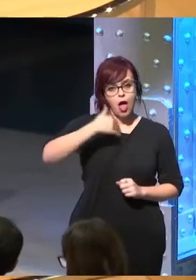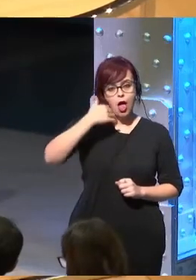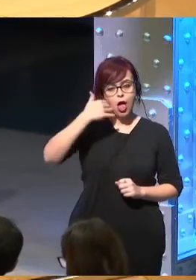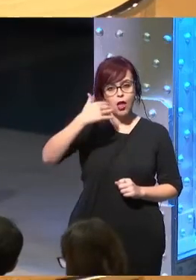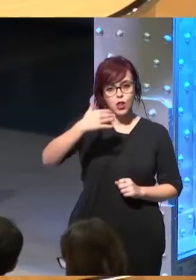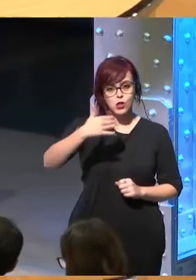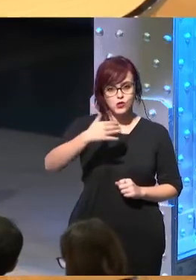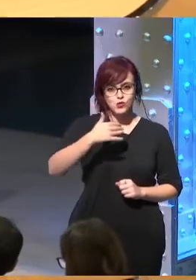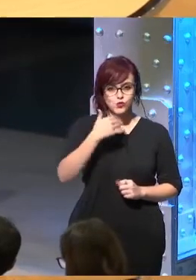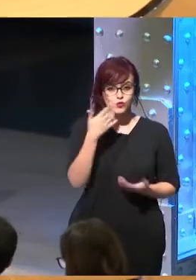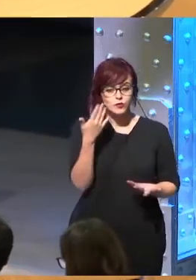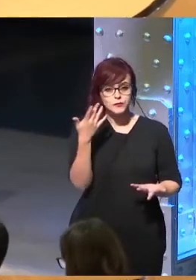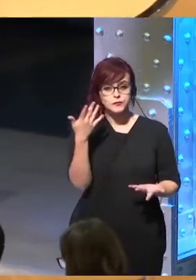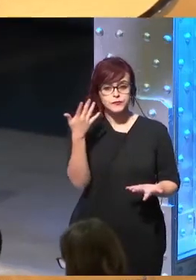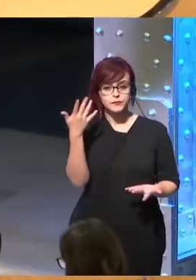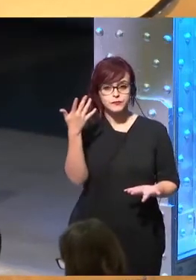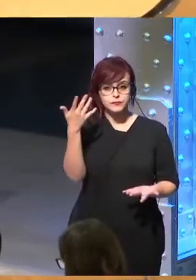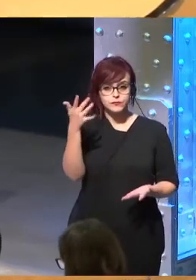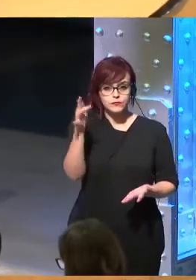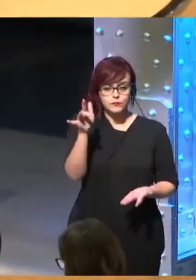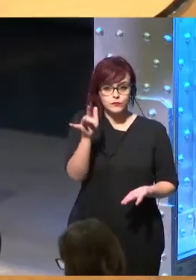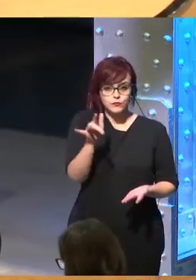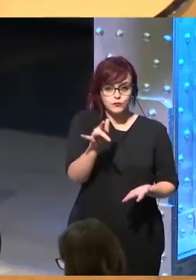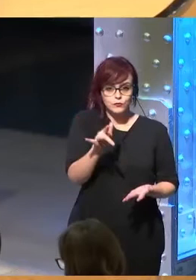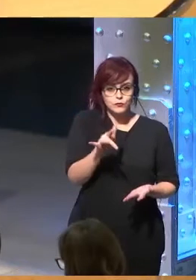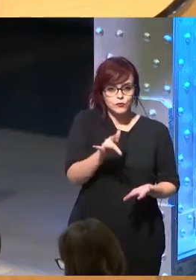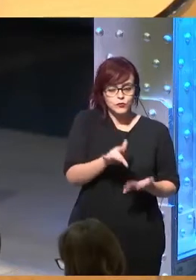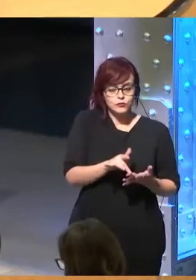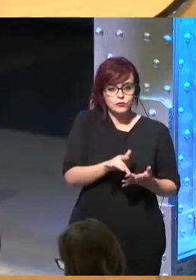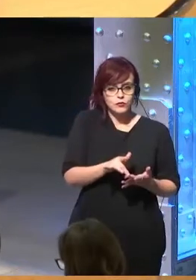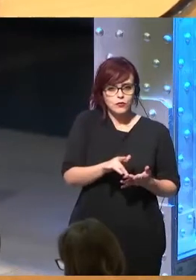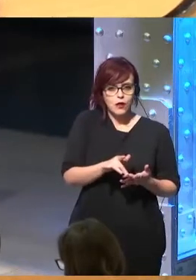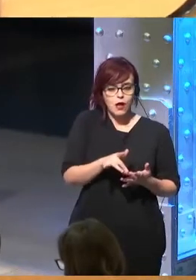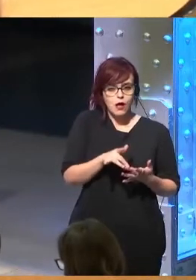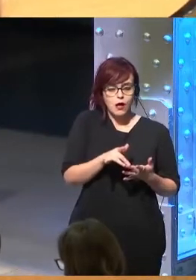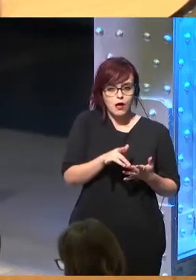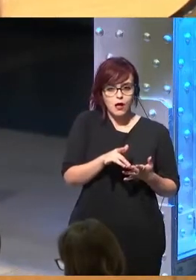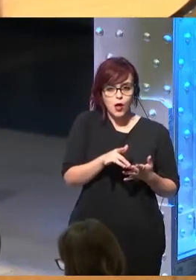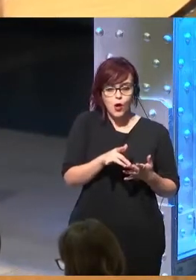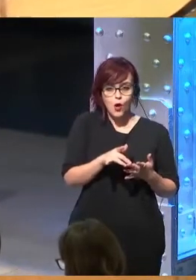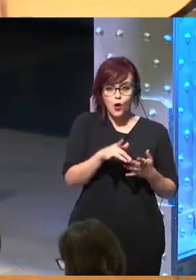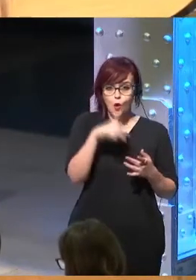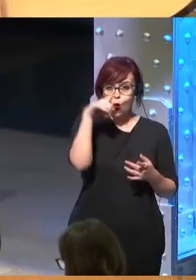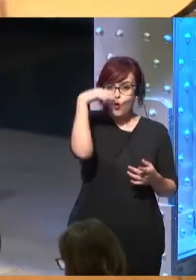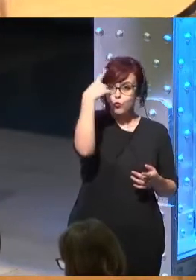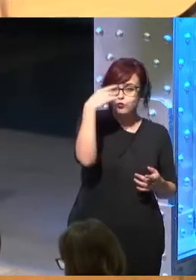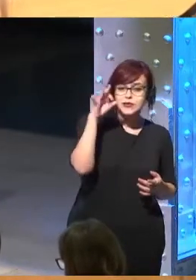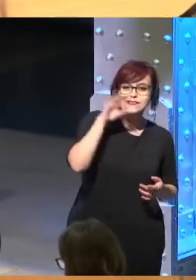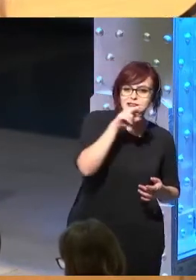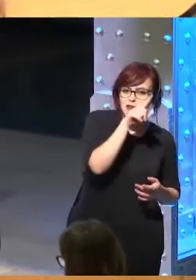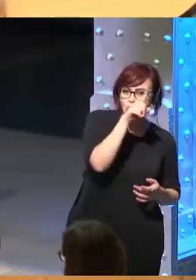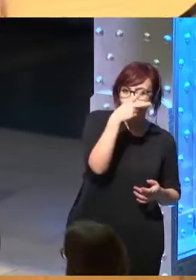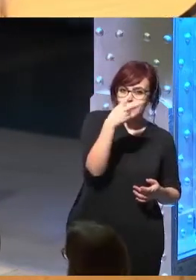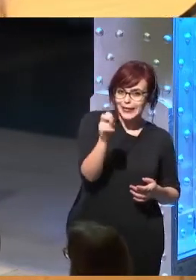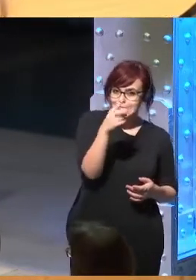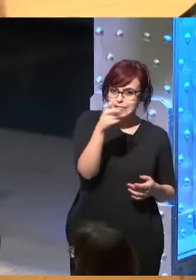deeply dispiriting about what modern 20th century culture has done with them. Because